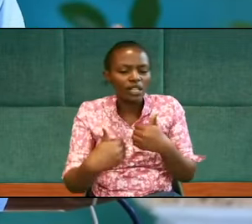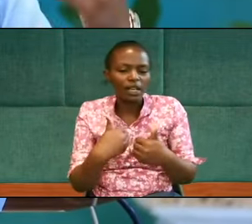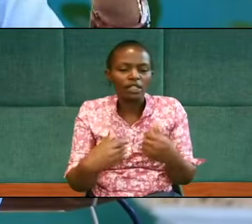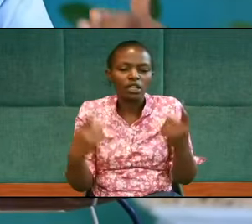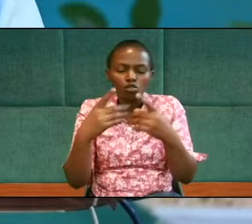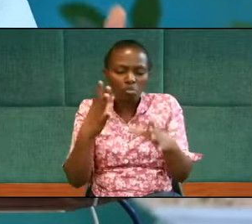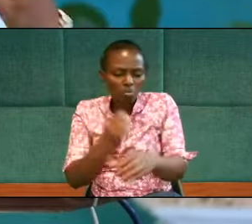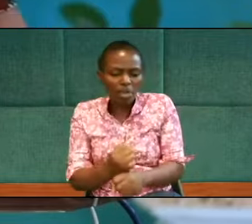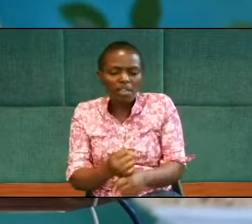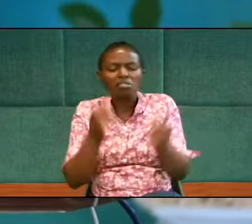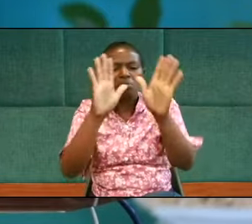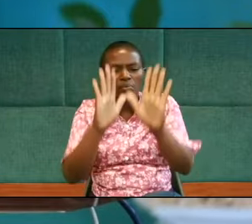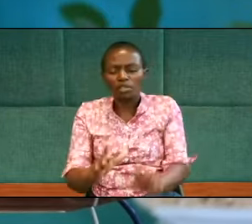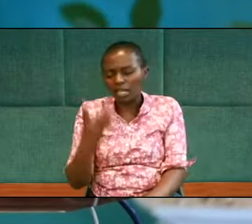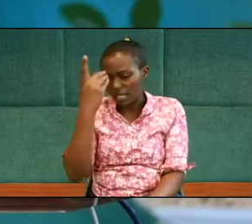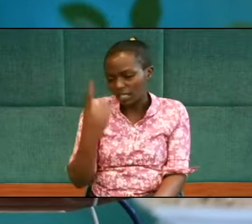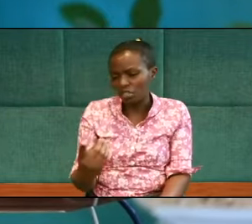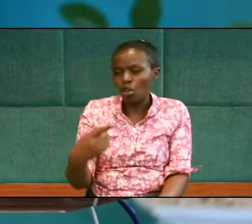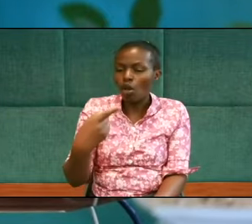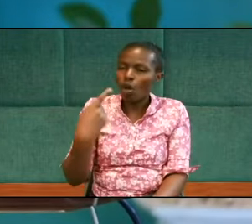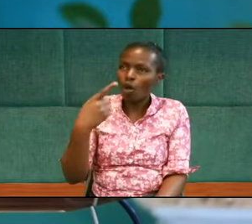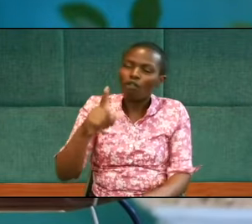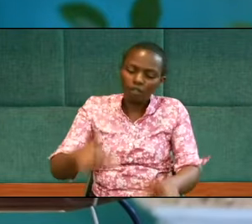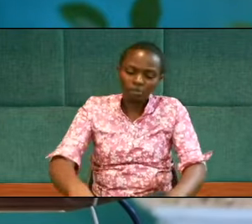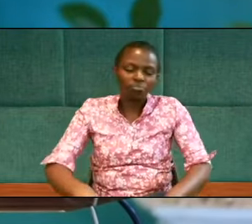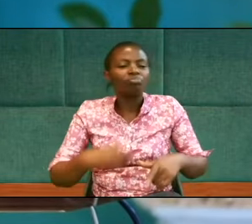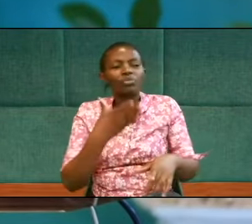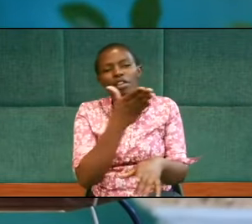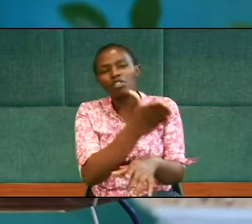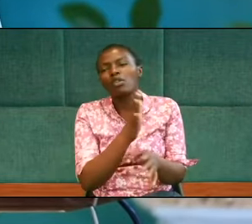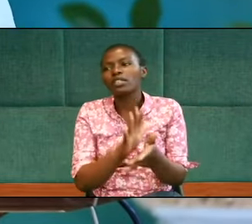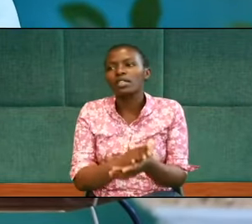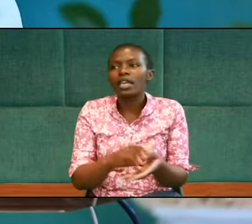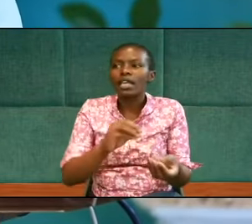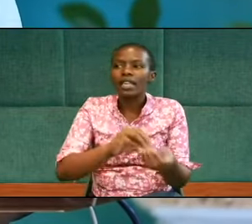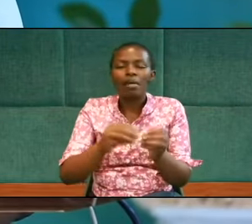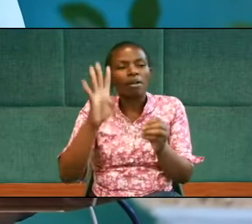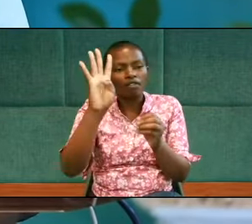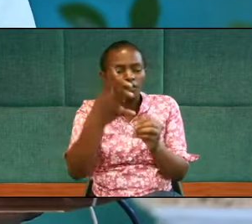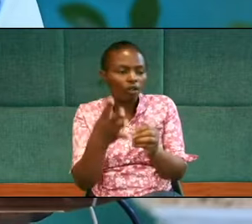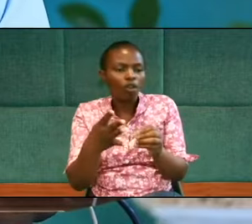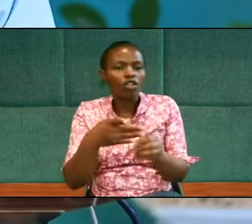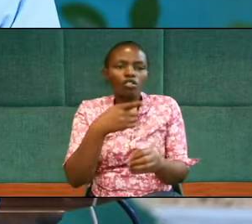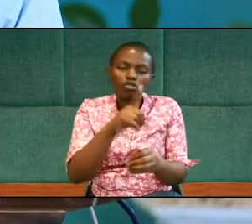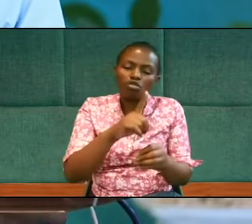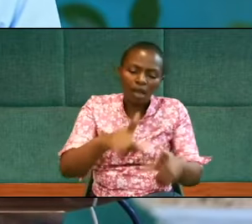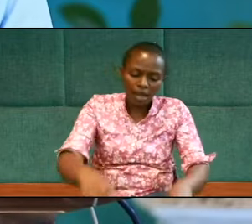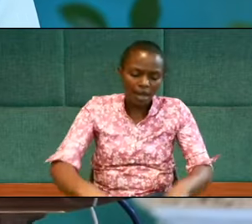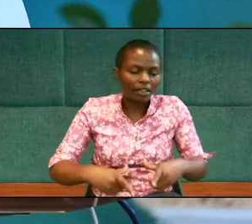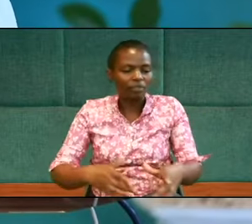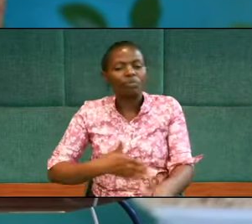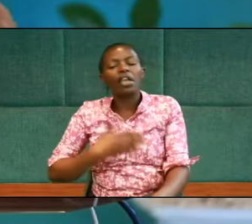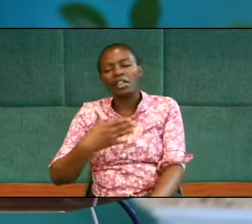to make the most important decision of your life. And promise number four, your life and